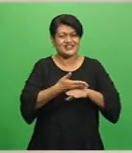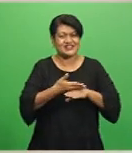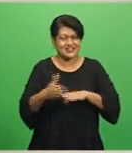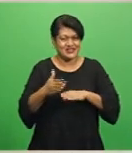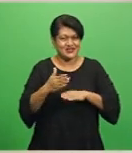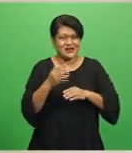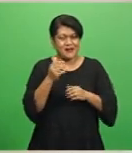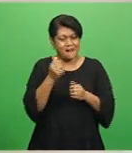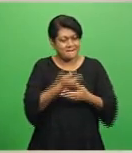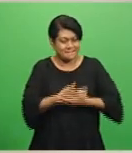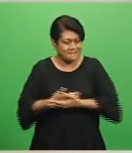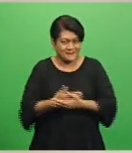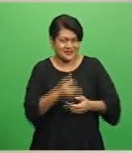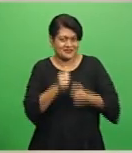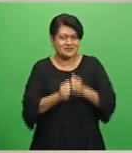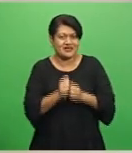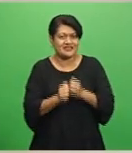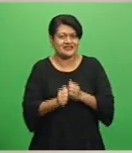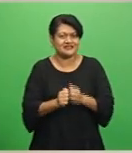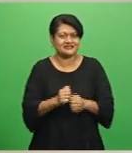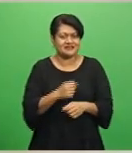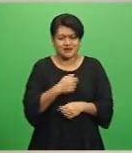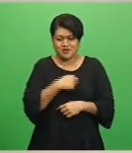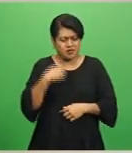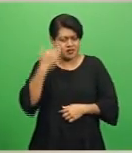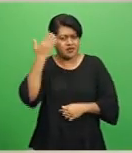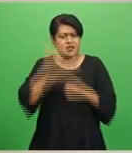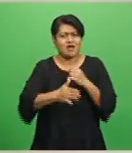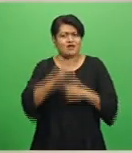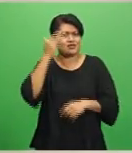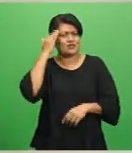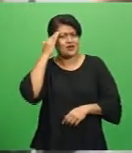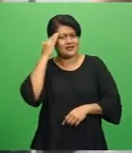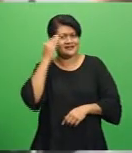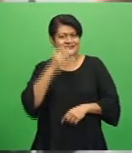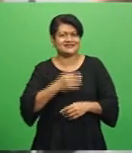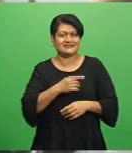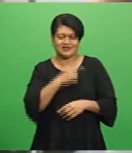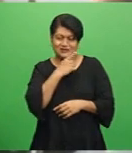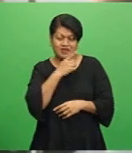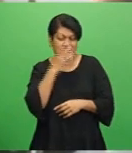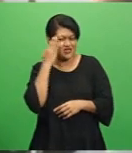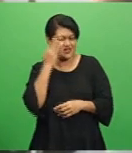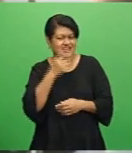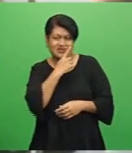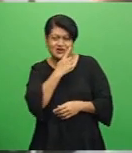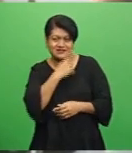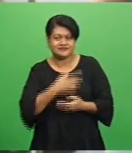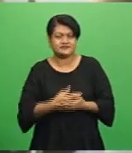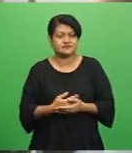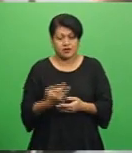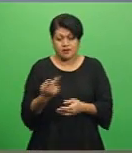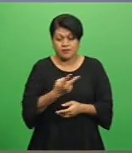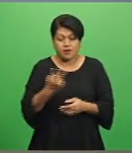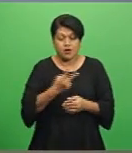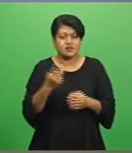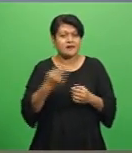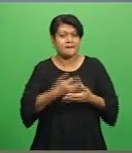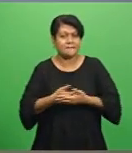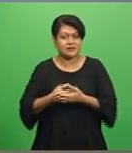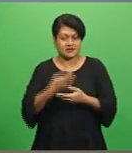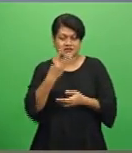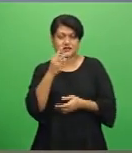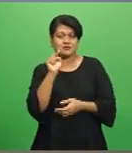boy. I was expecting a girl, yeah. Both the babies weigh 3.9 and